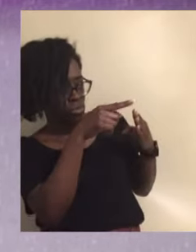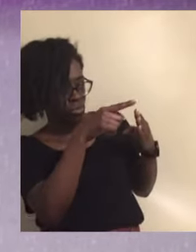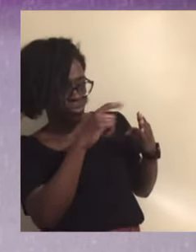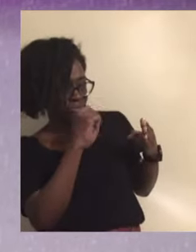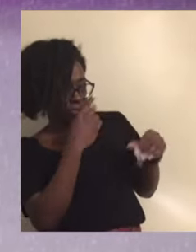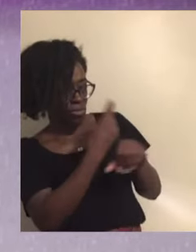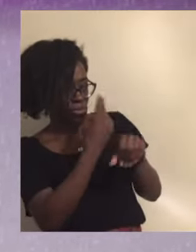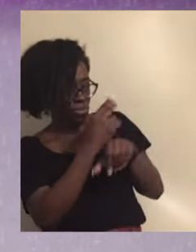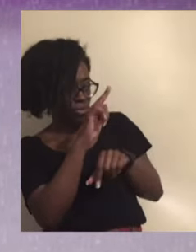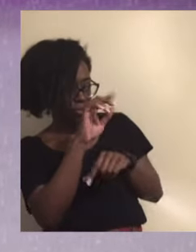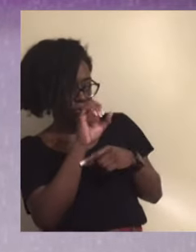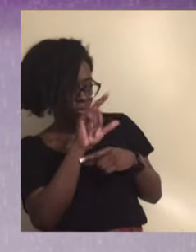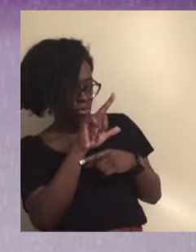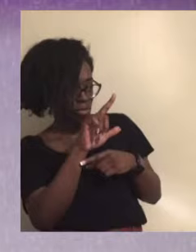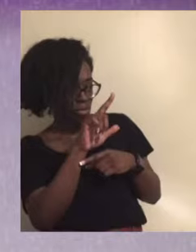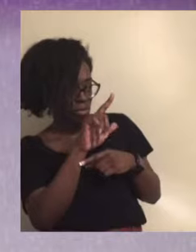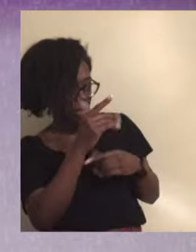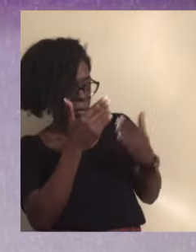that.